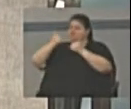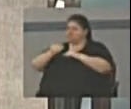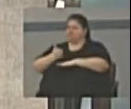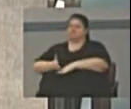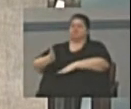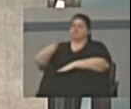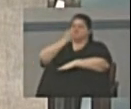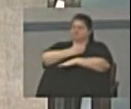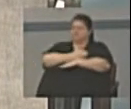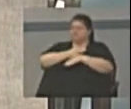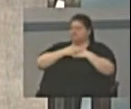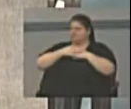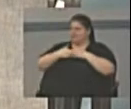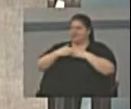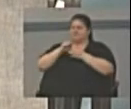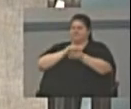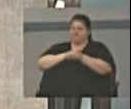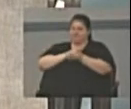the staff.